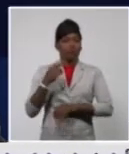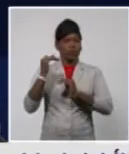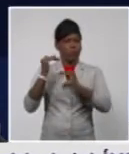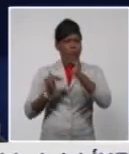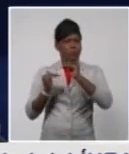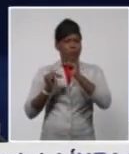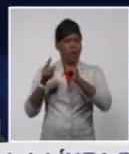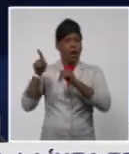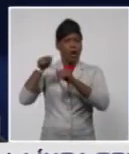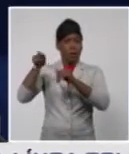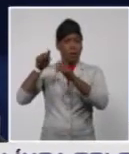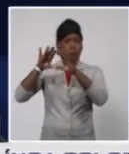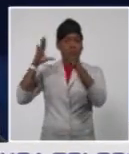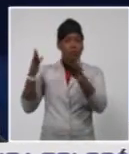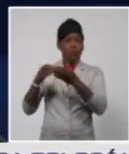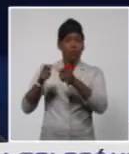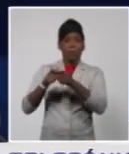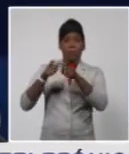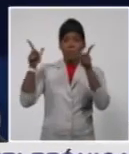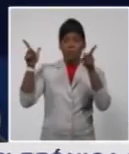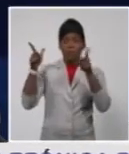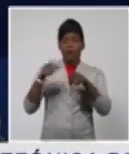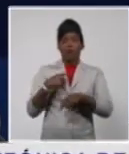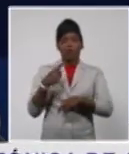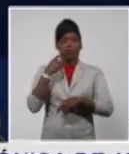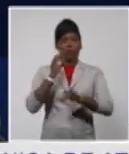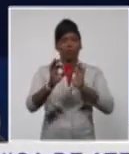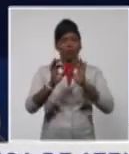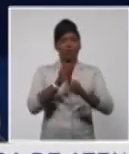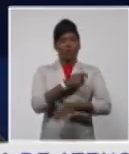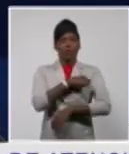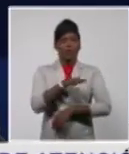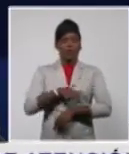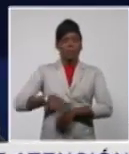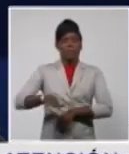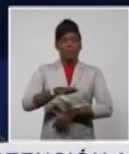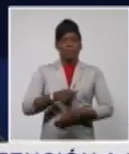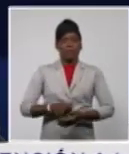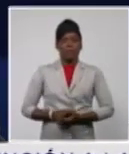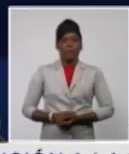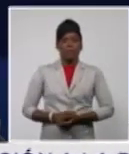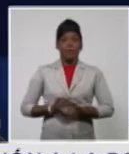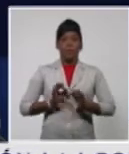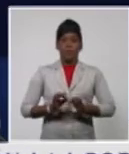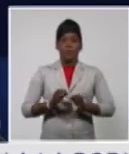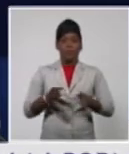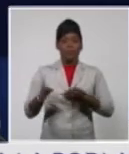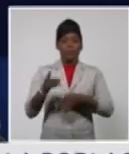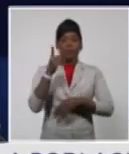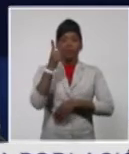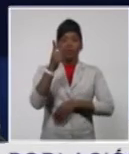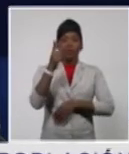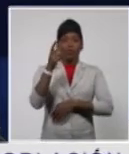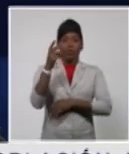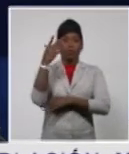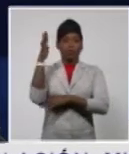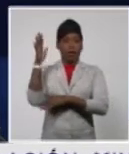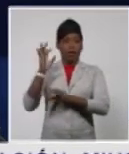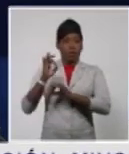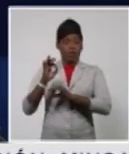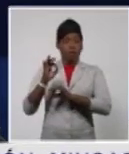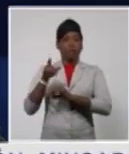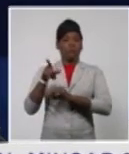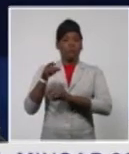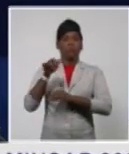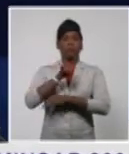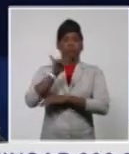indicator. 54 are from Havana, 12 from Artemisa, 4 from Matanzas, 3